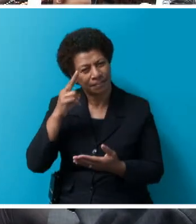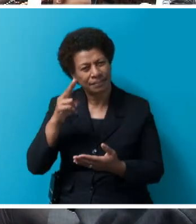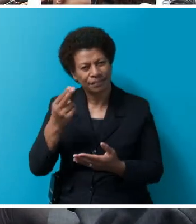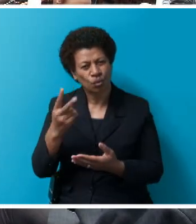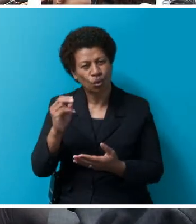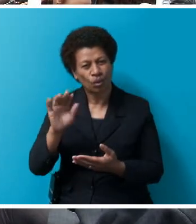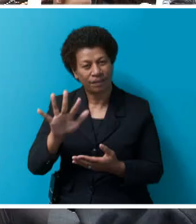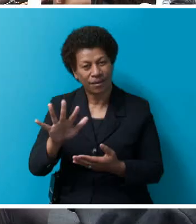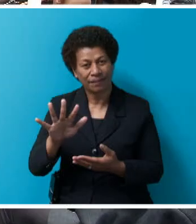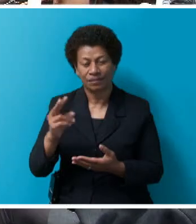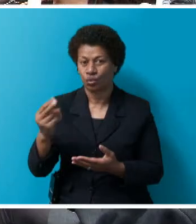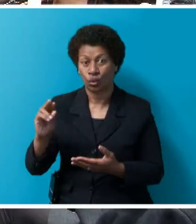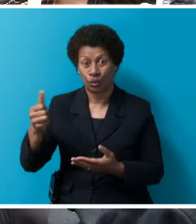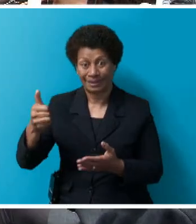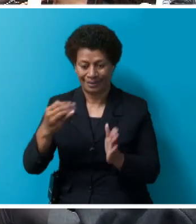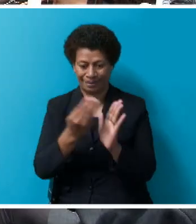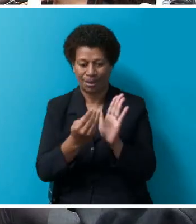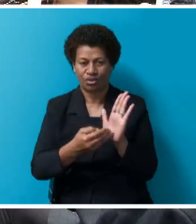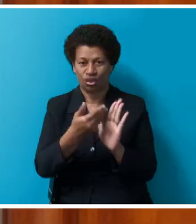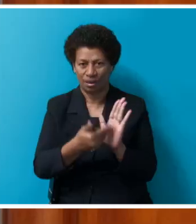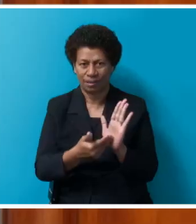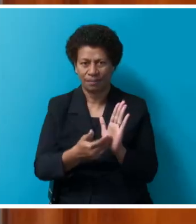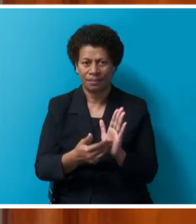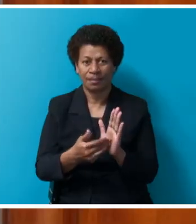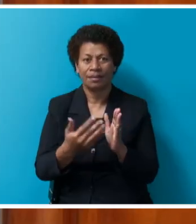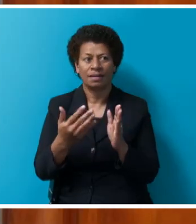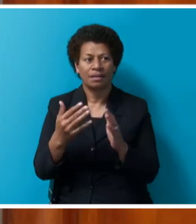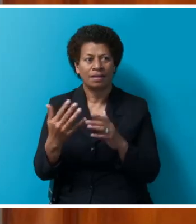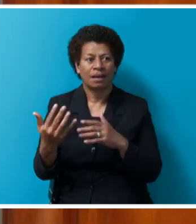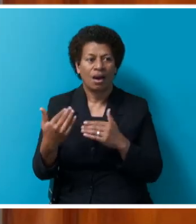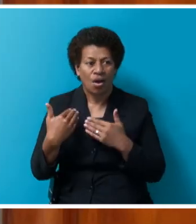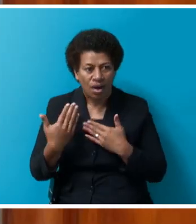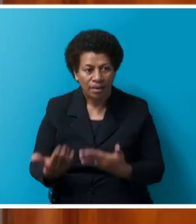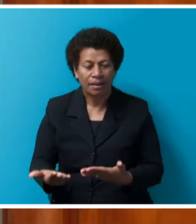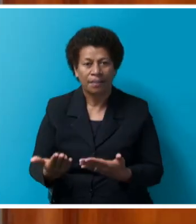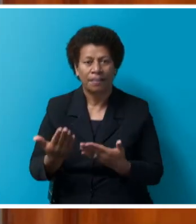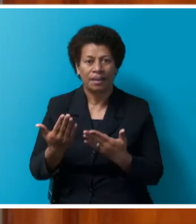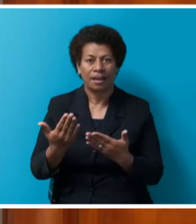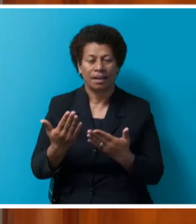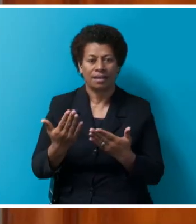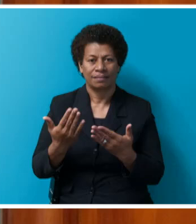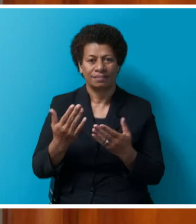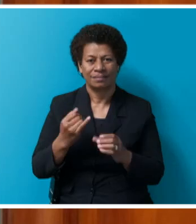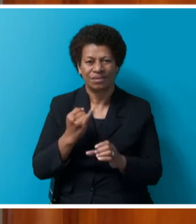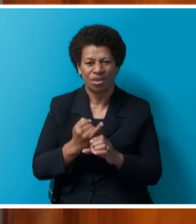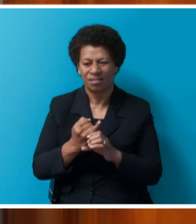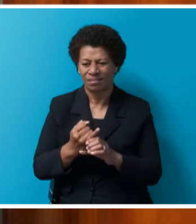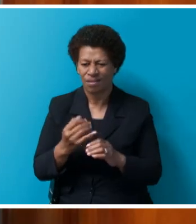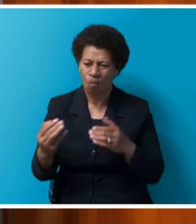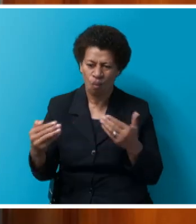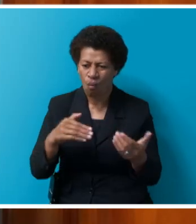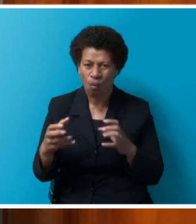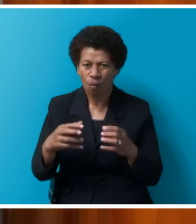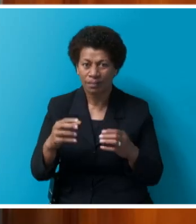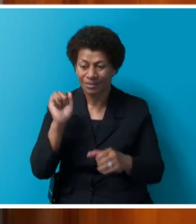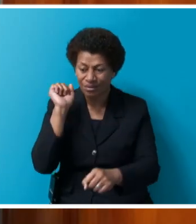It is a budget that hears the war cry of the Honourable Prime Minister, a war against poverty. It is a budget that